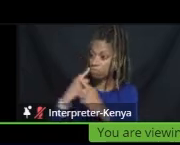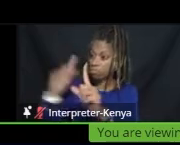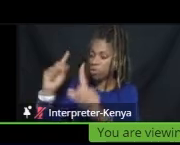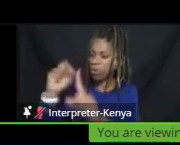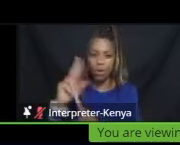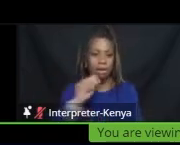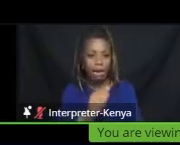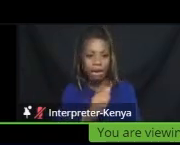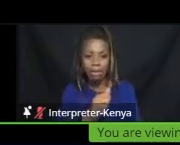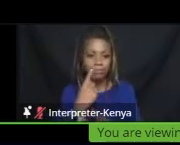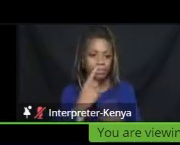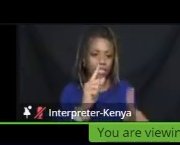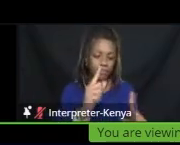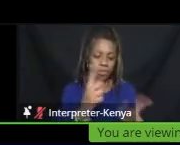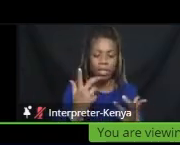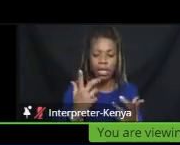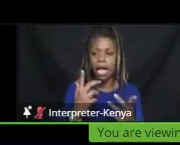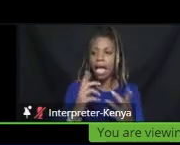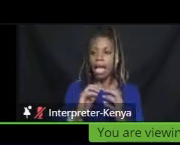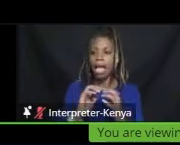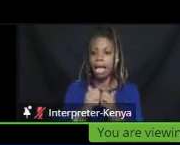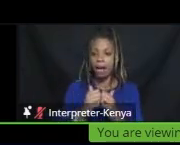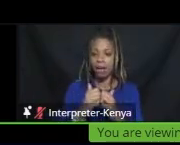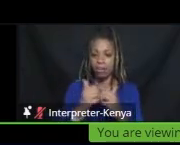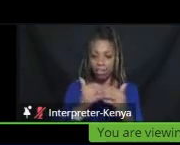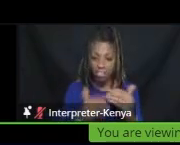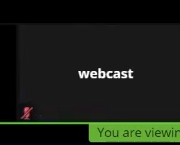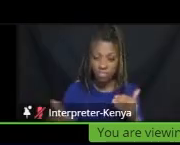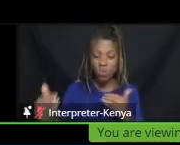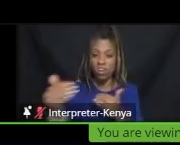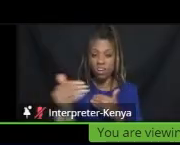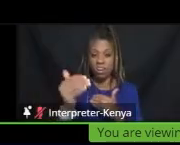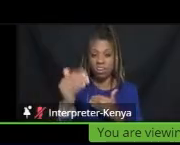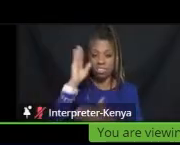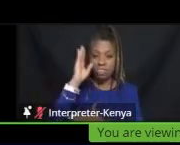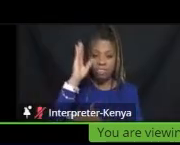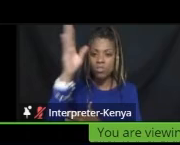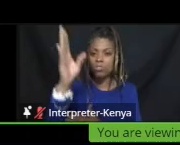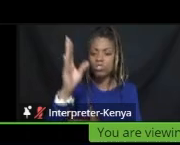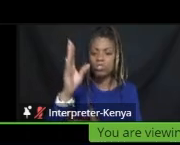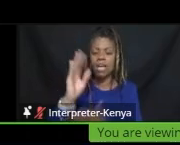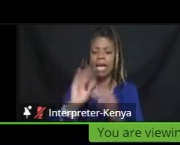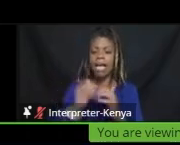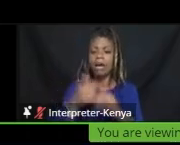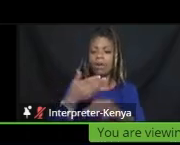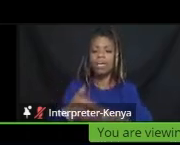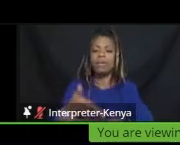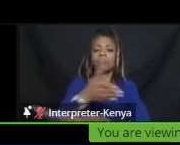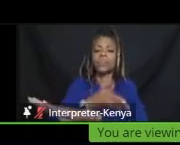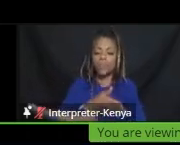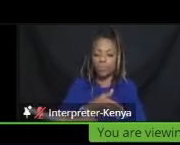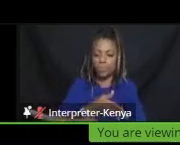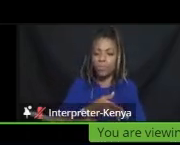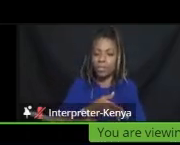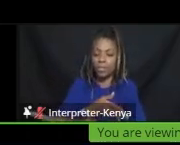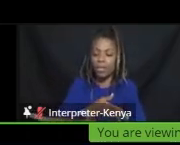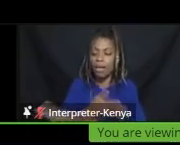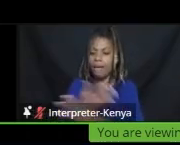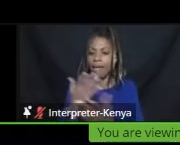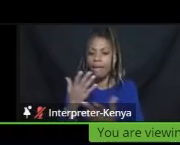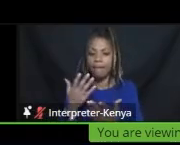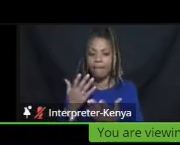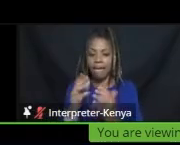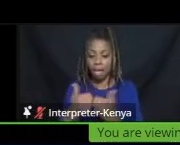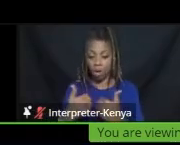today, how we might envision educational opportunities for the next generation, and how we might hold ourselves accountable